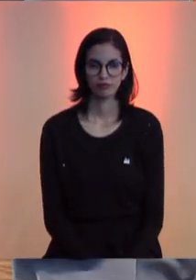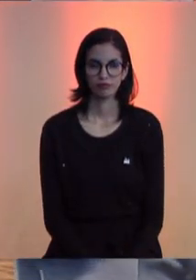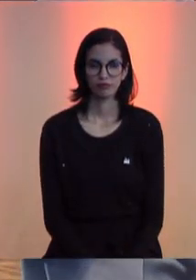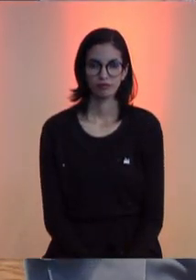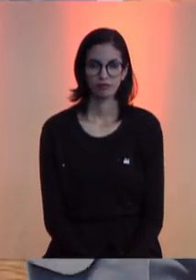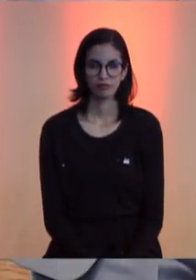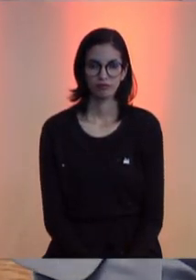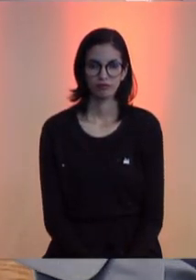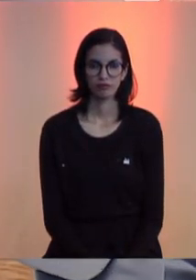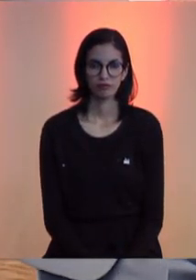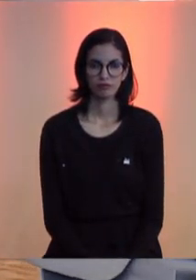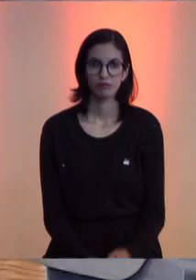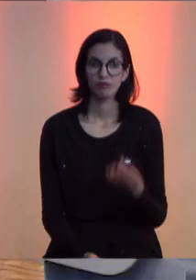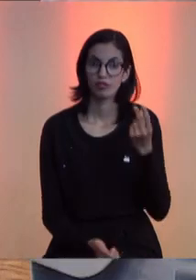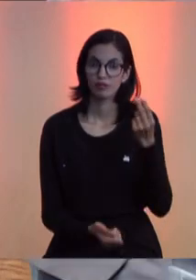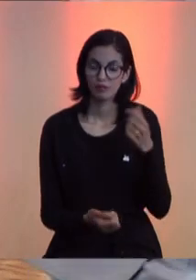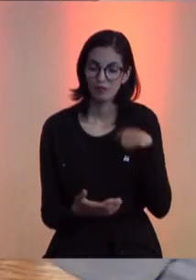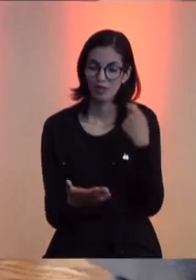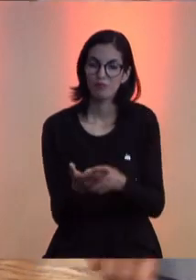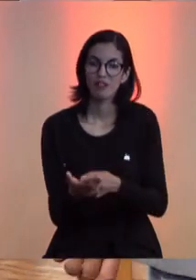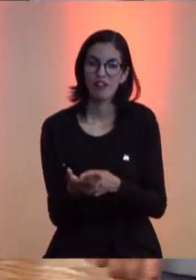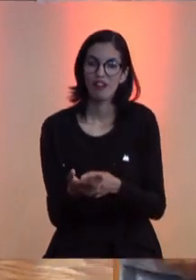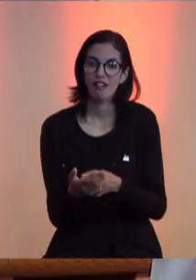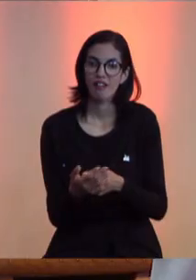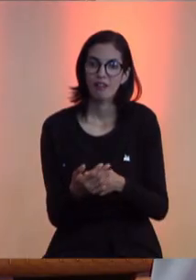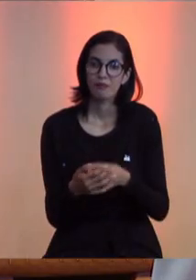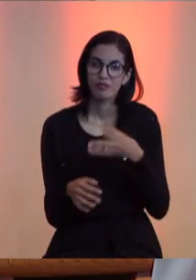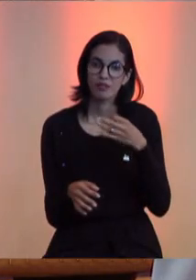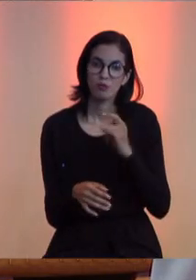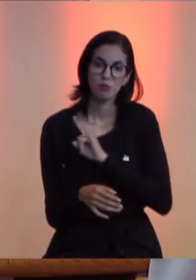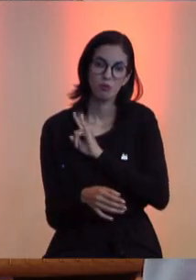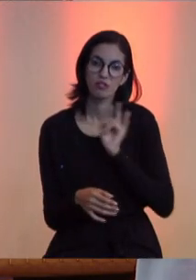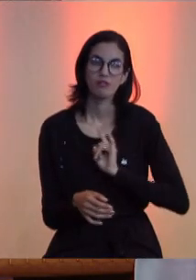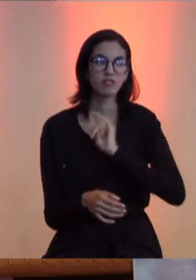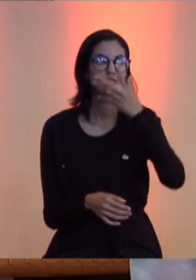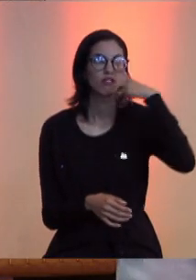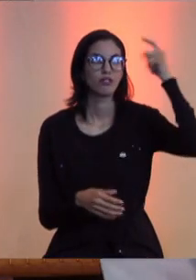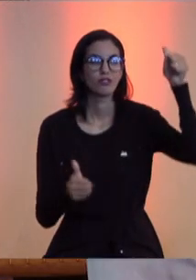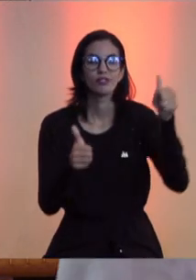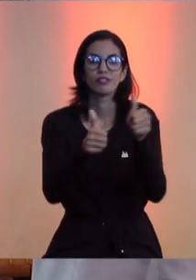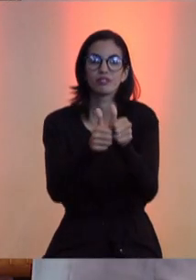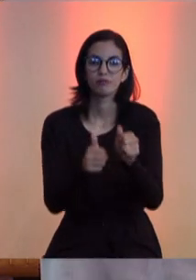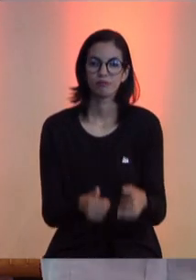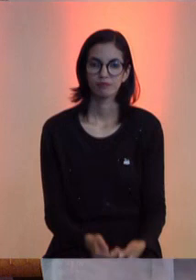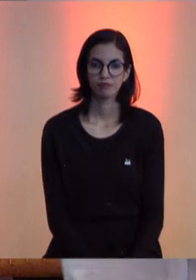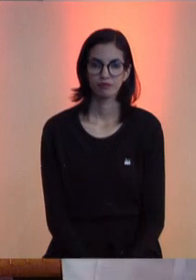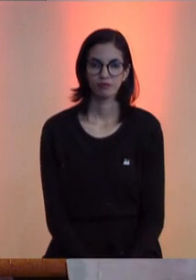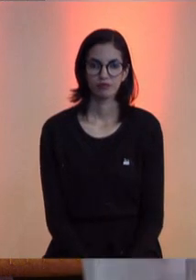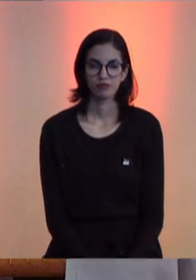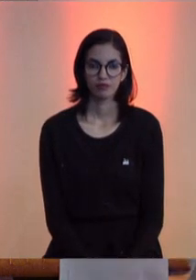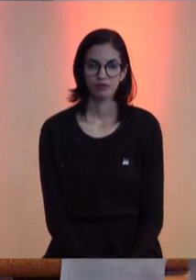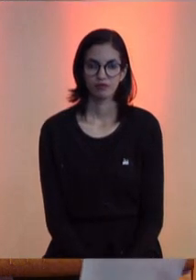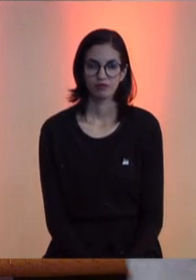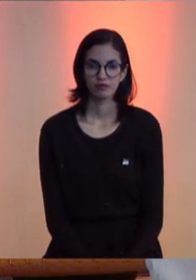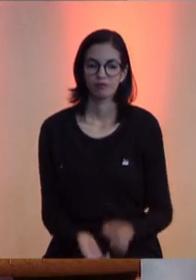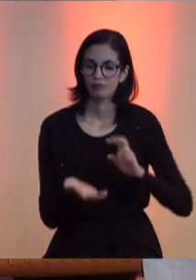luchando con los aranceles del colegio. Dios va a estar contigo. That's why you're gonna go through your problem, through your issue. Dios va a estar contigo